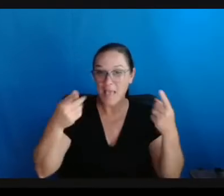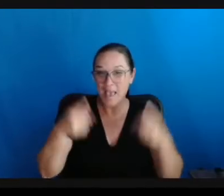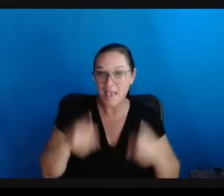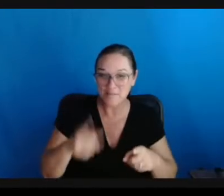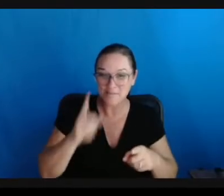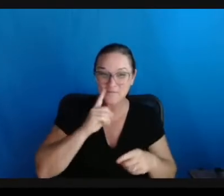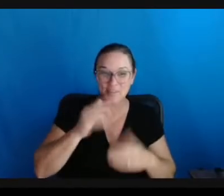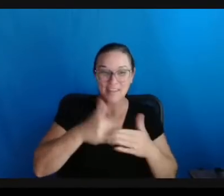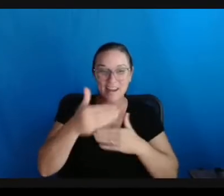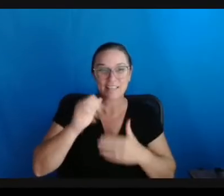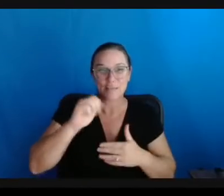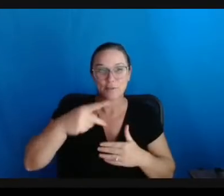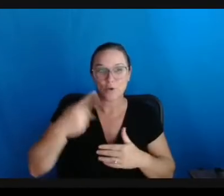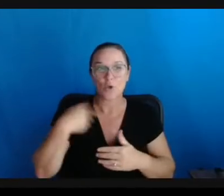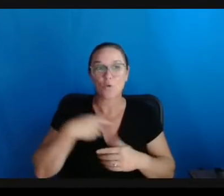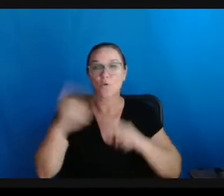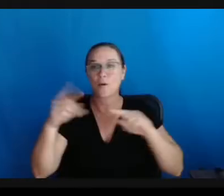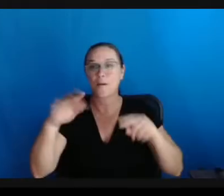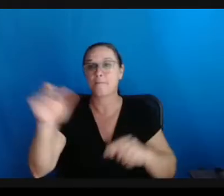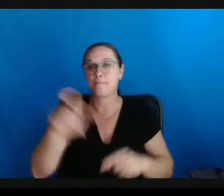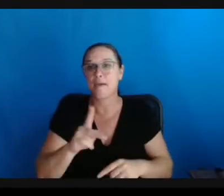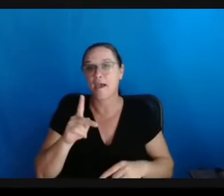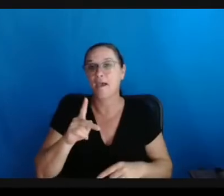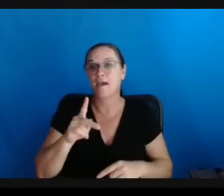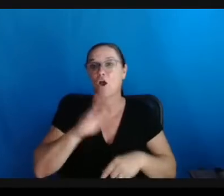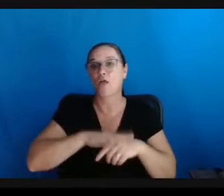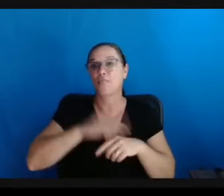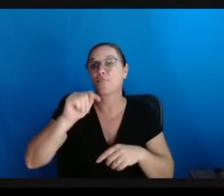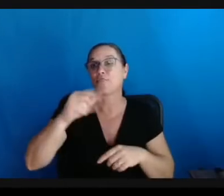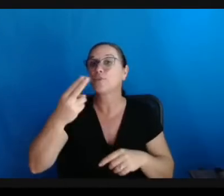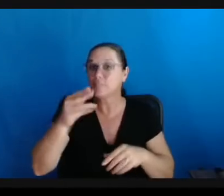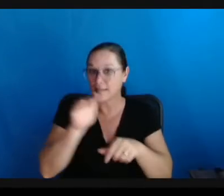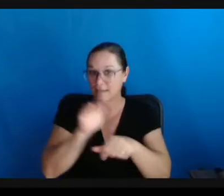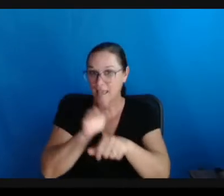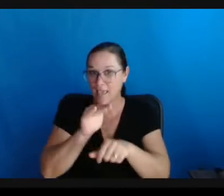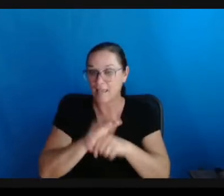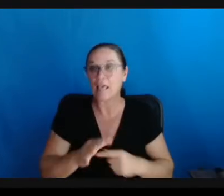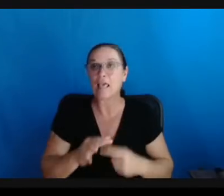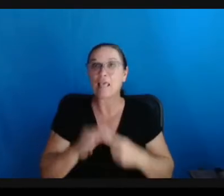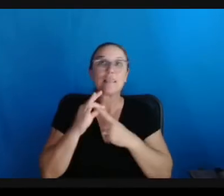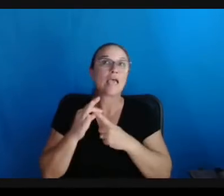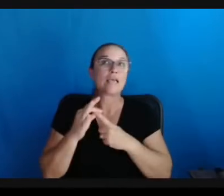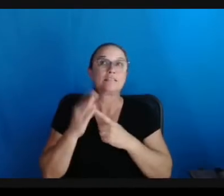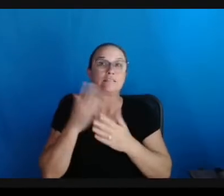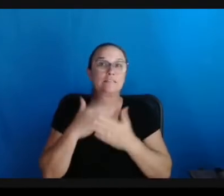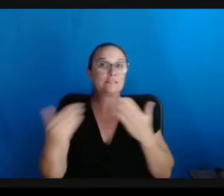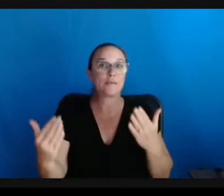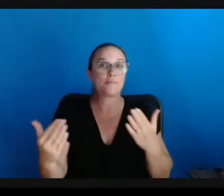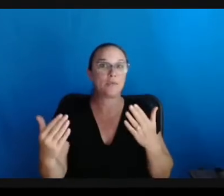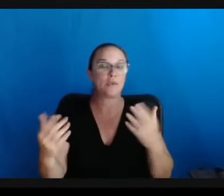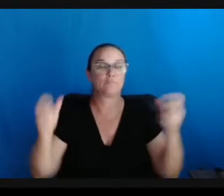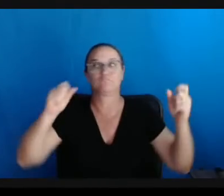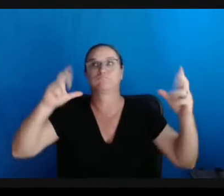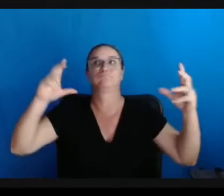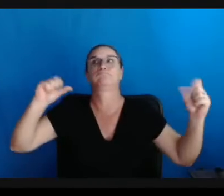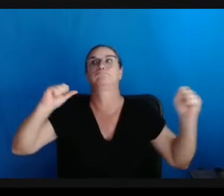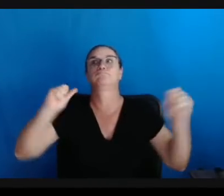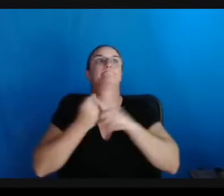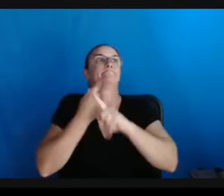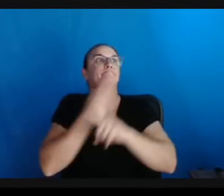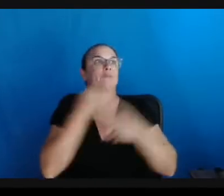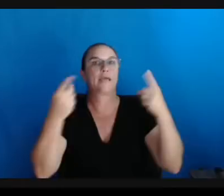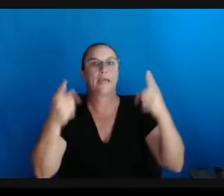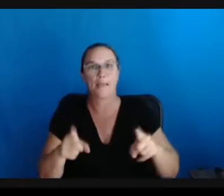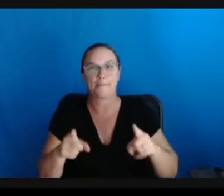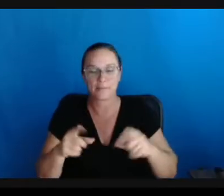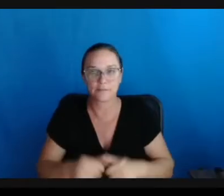episode. We'll be back on live Thursday night, unless something extraordinary happens, tune back in. Take